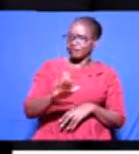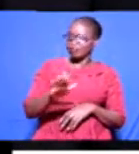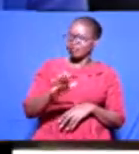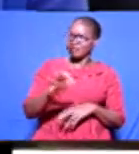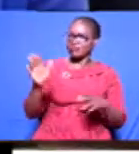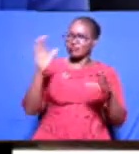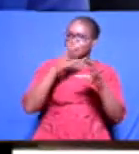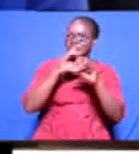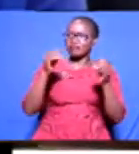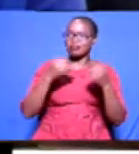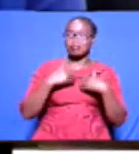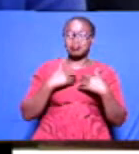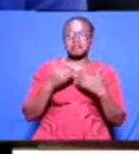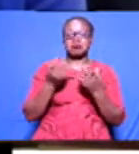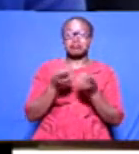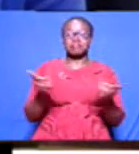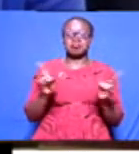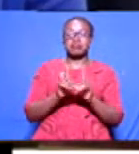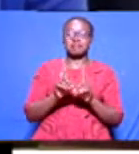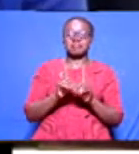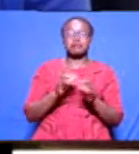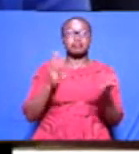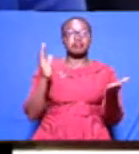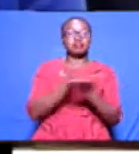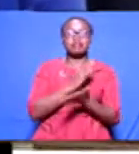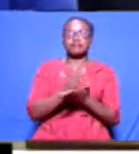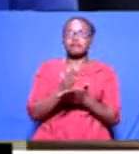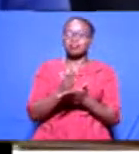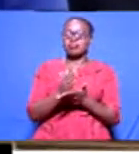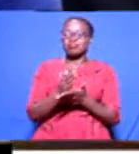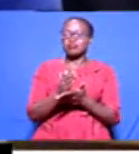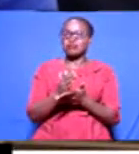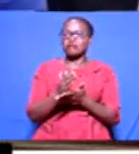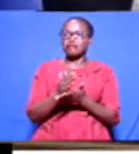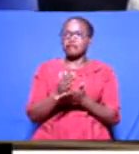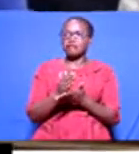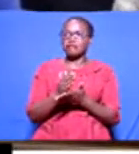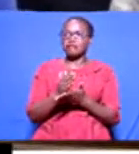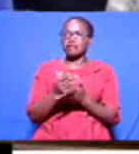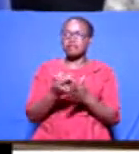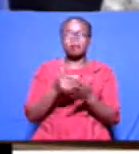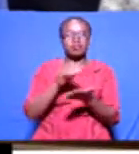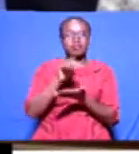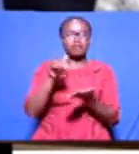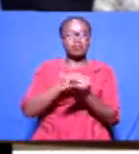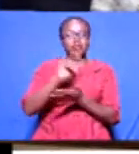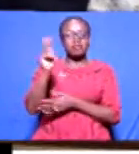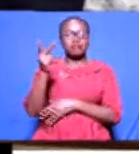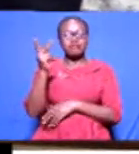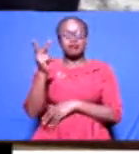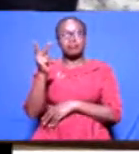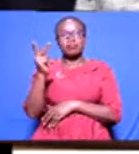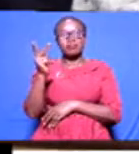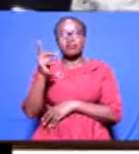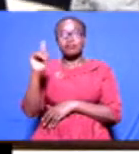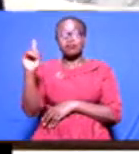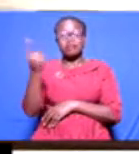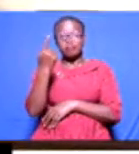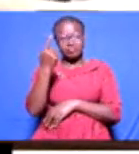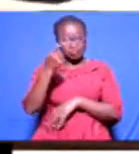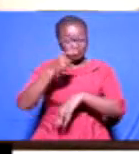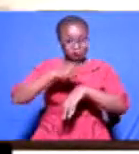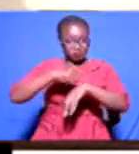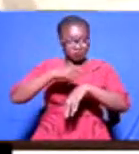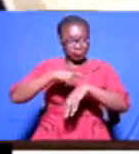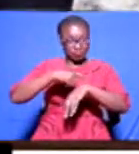president with us. I've also come to confirm that from Central Kenya, for the first time